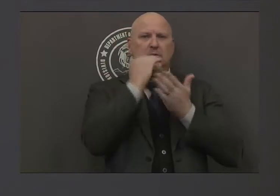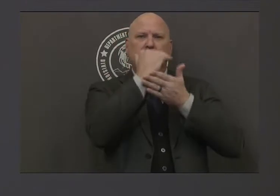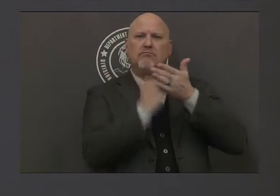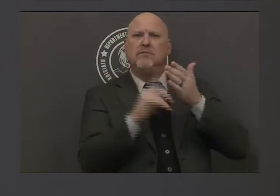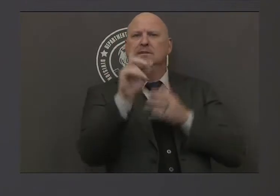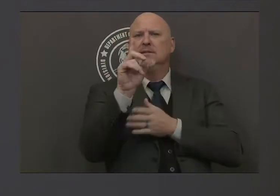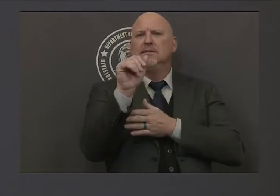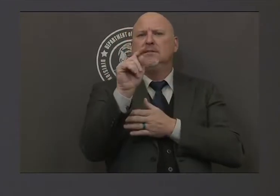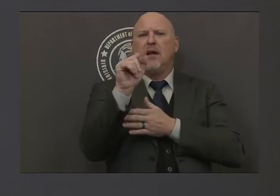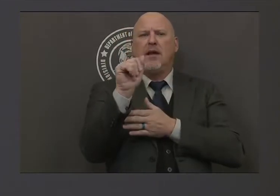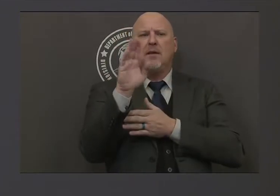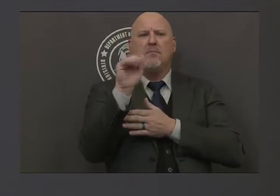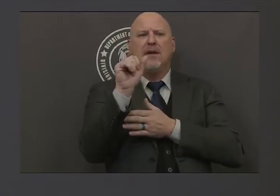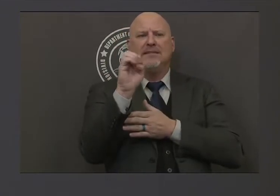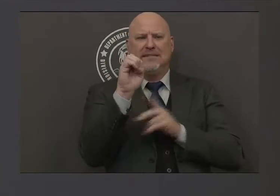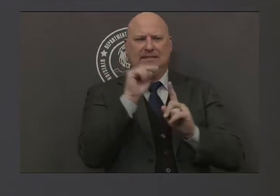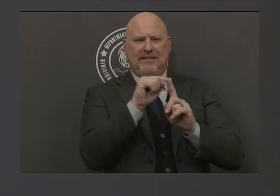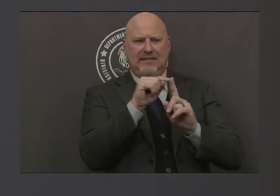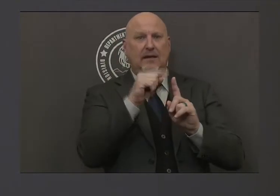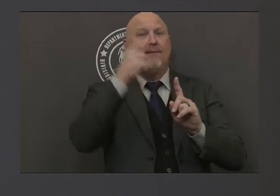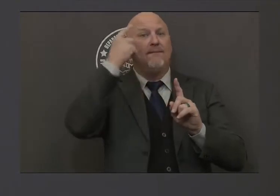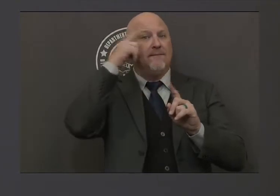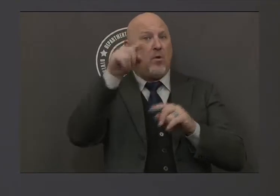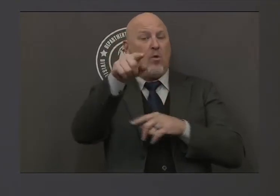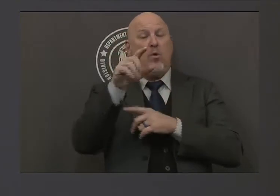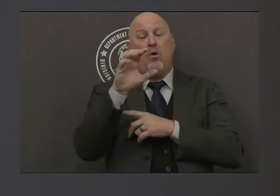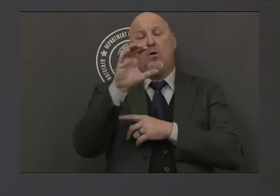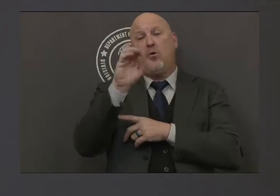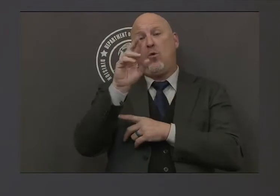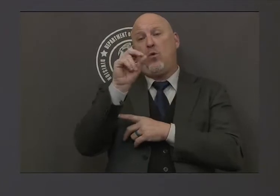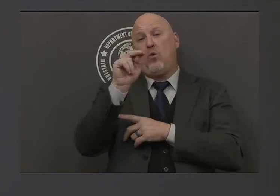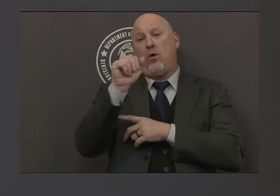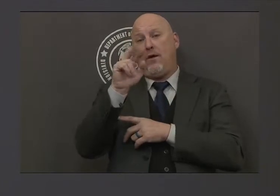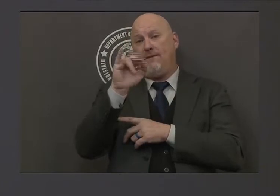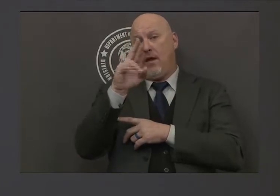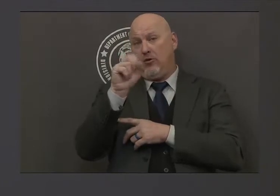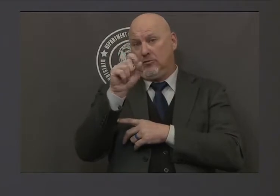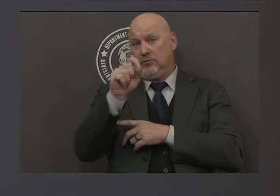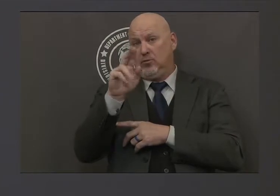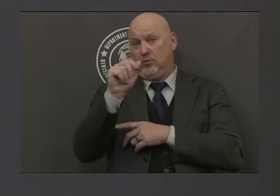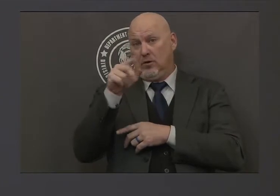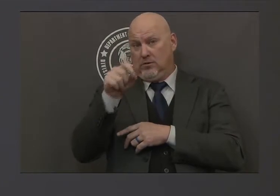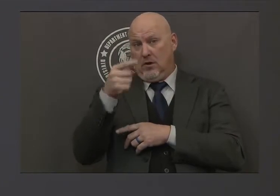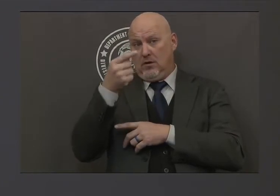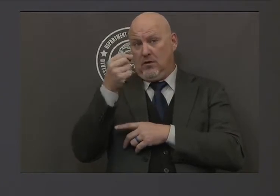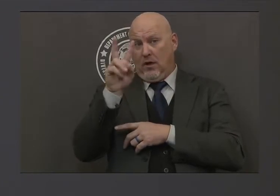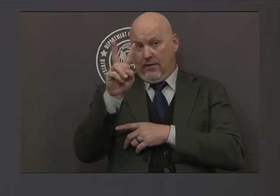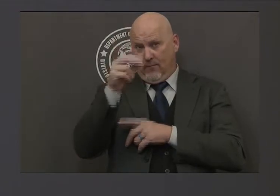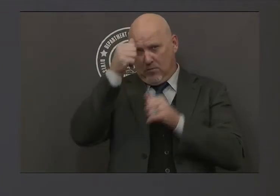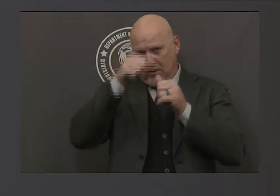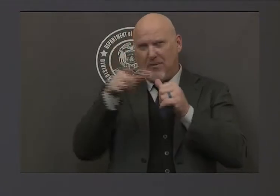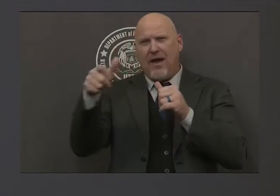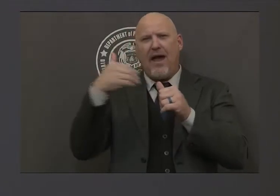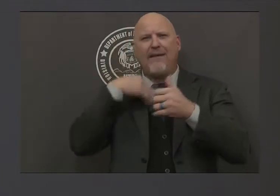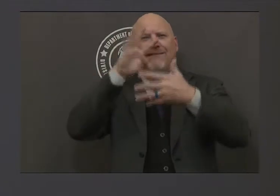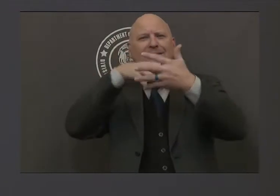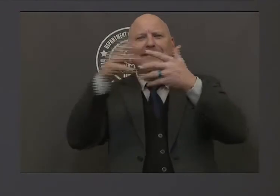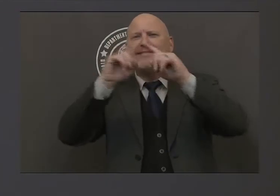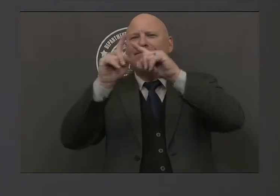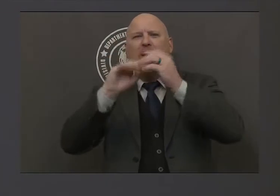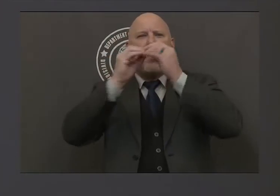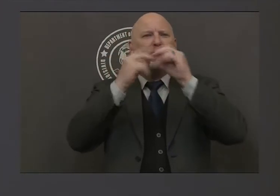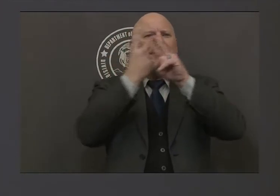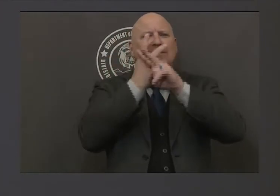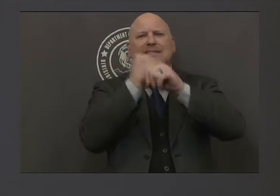begin posting data on the immunization efforts in the same manner we share information about access. I also want to make sure that you are aware